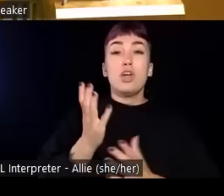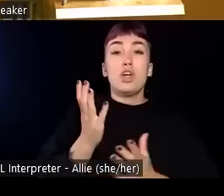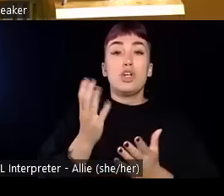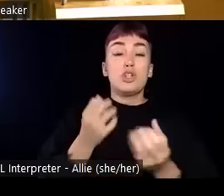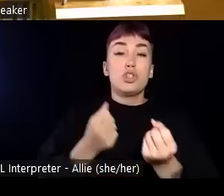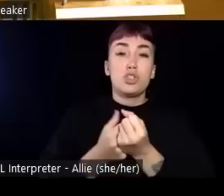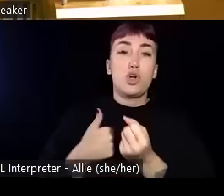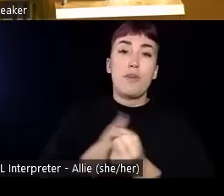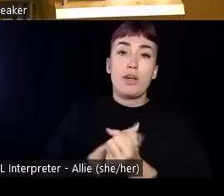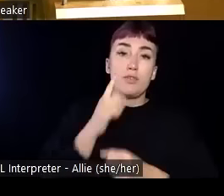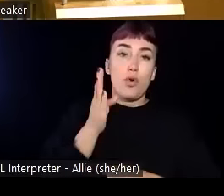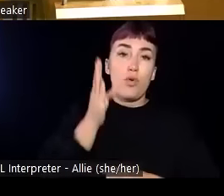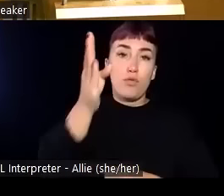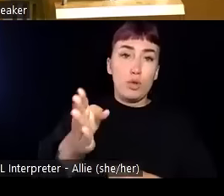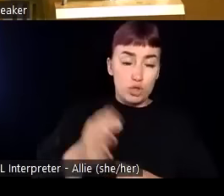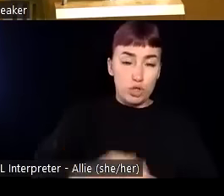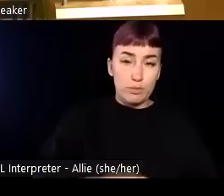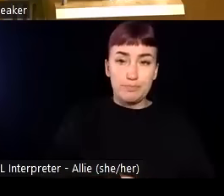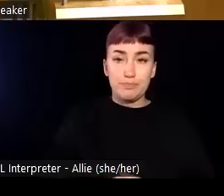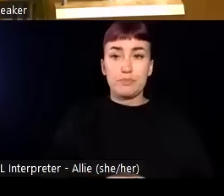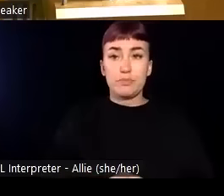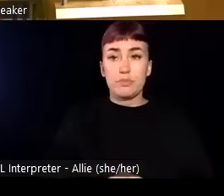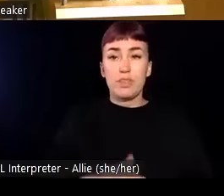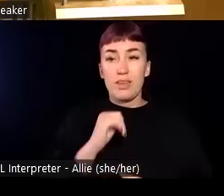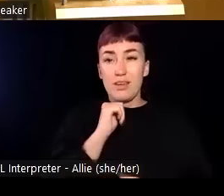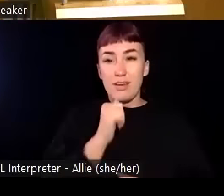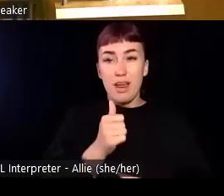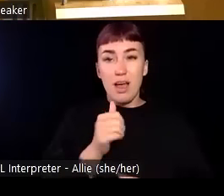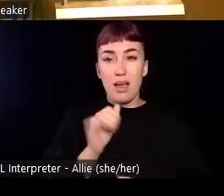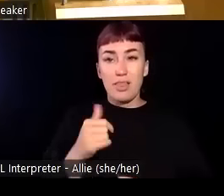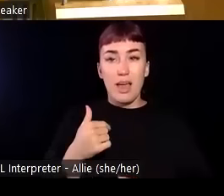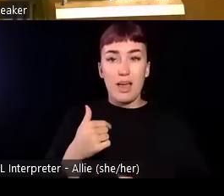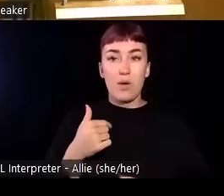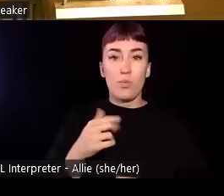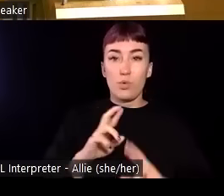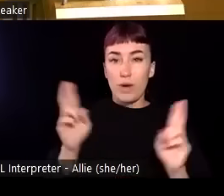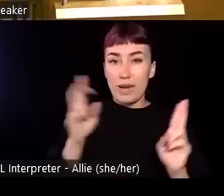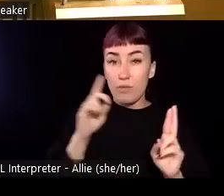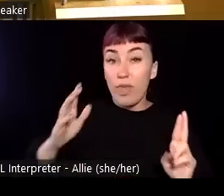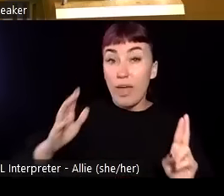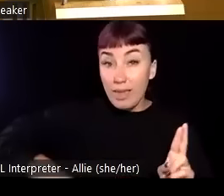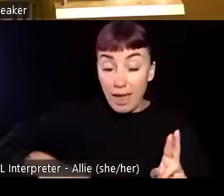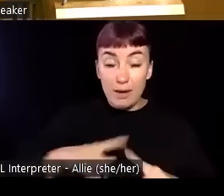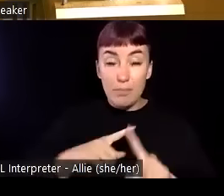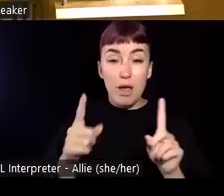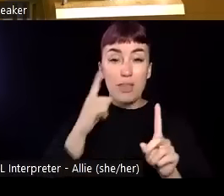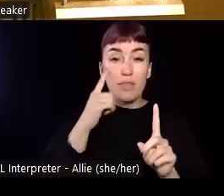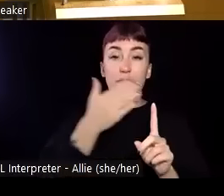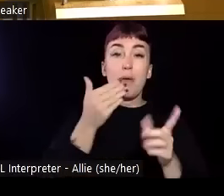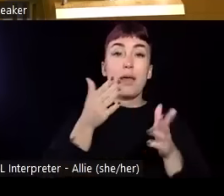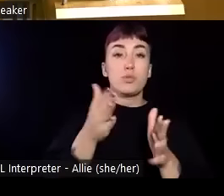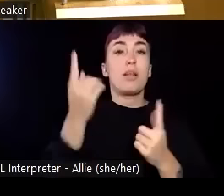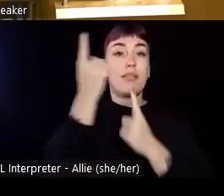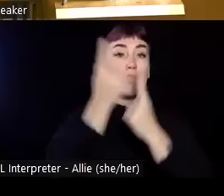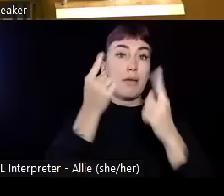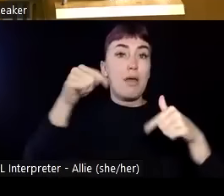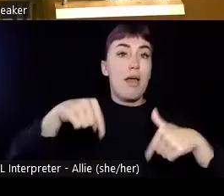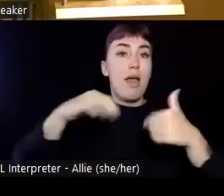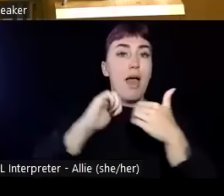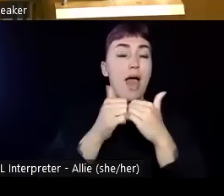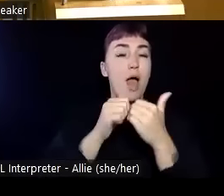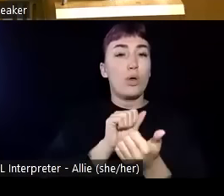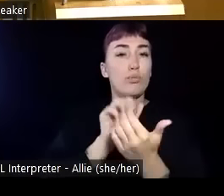the future in many ways, not to say that we're exactly ready for it yet. And I think the best way to think about this is how we